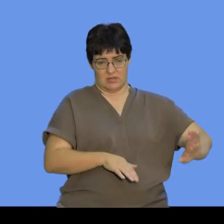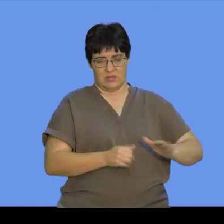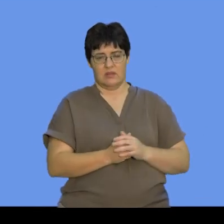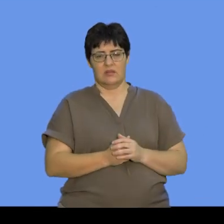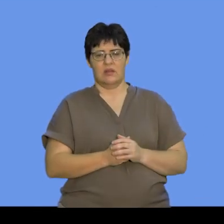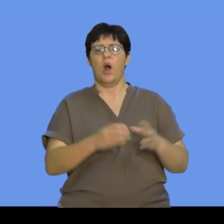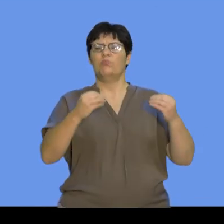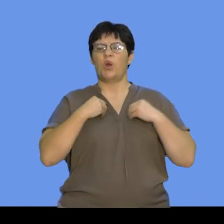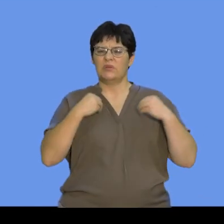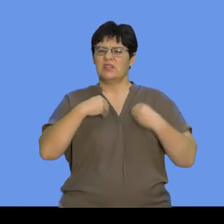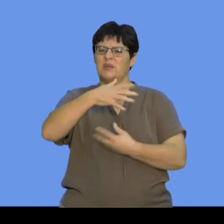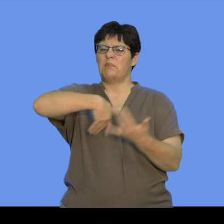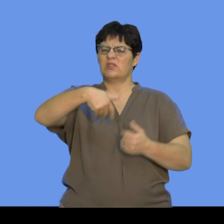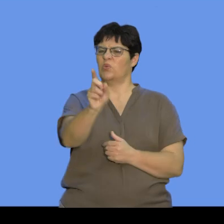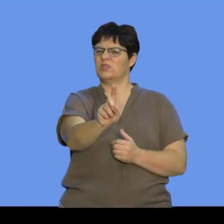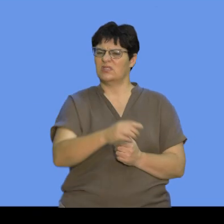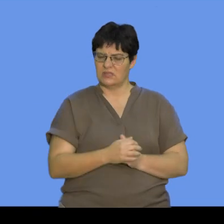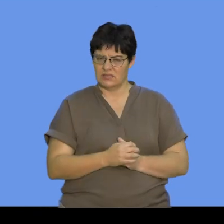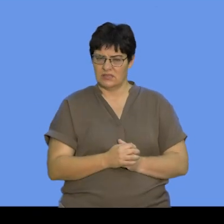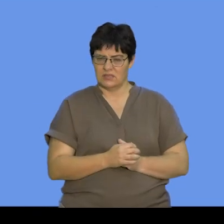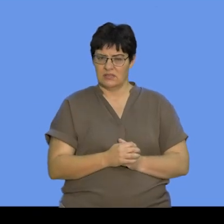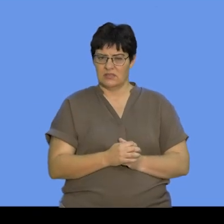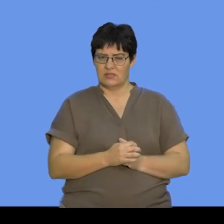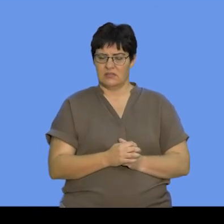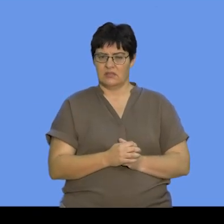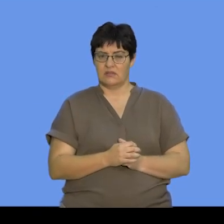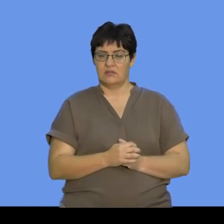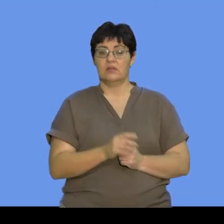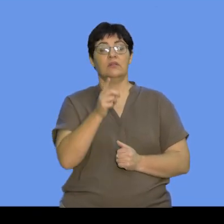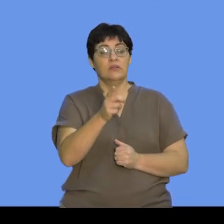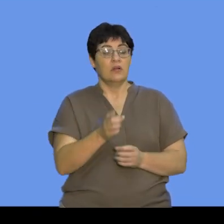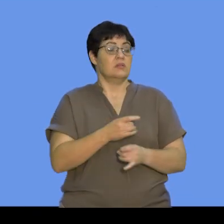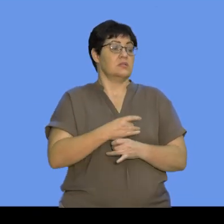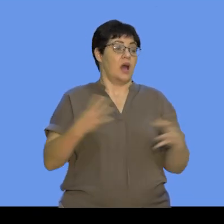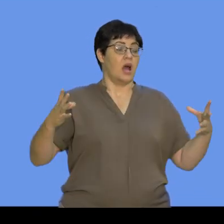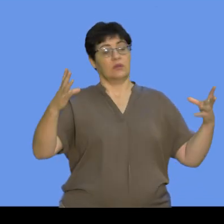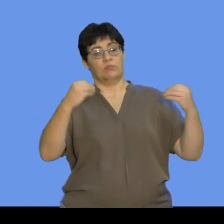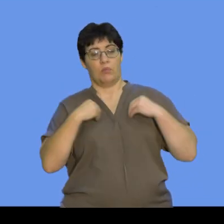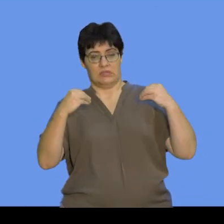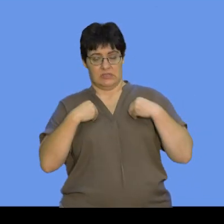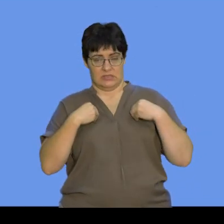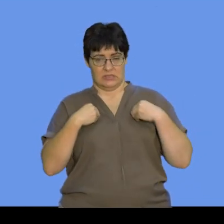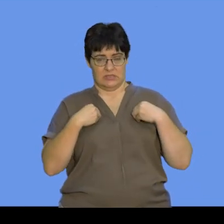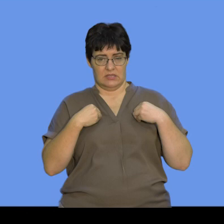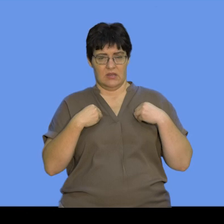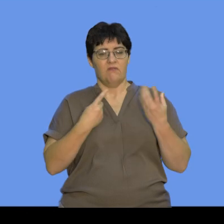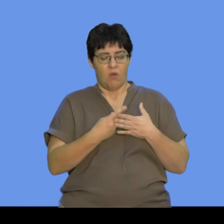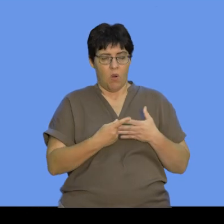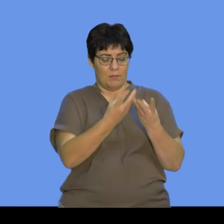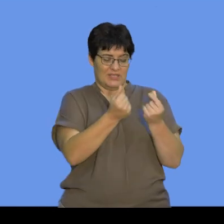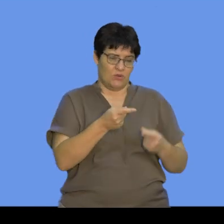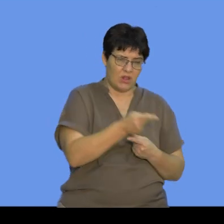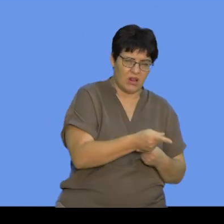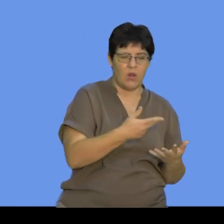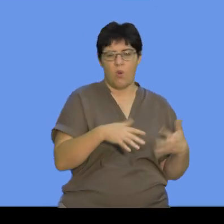properties of a mixture? Now, the moment we start talking about properties of a material or of a type